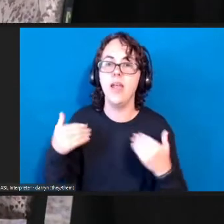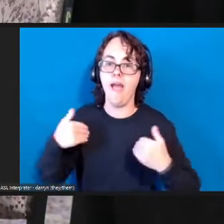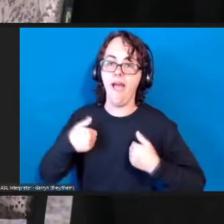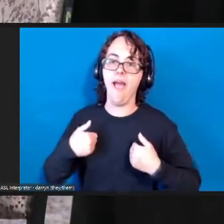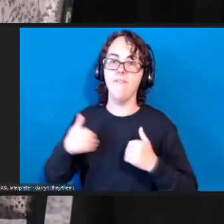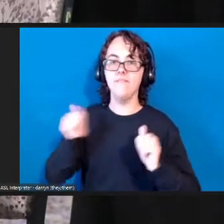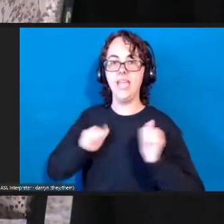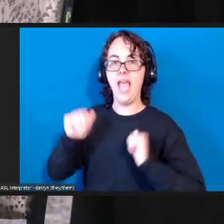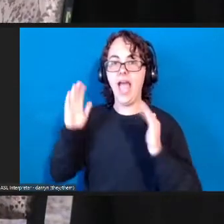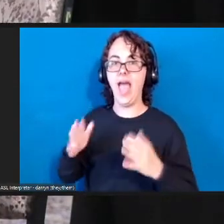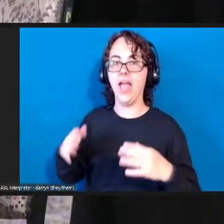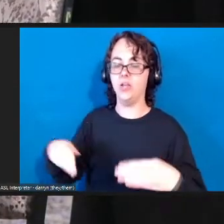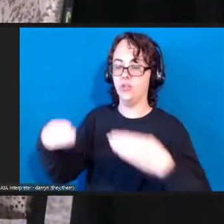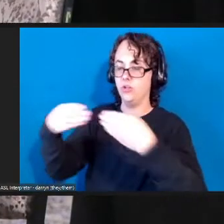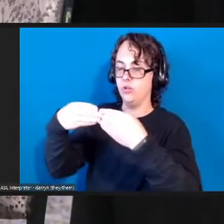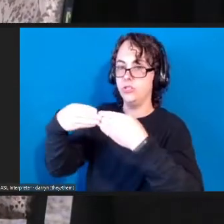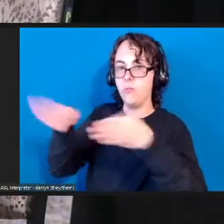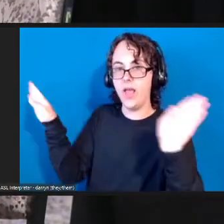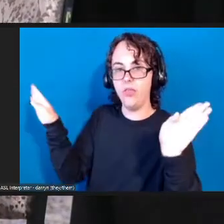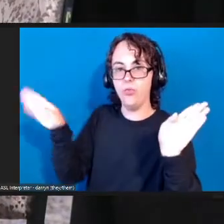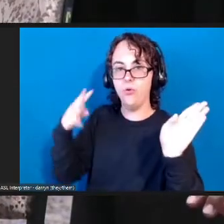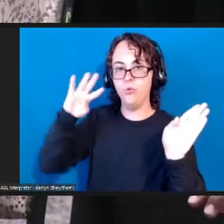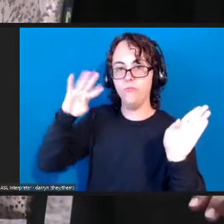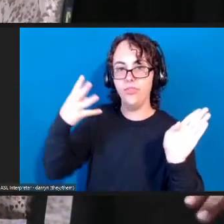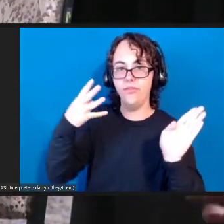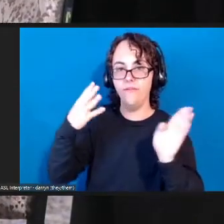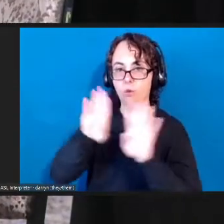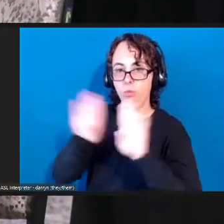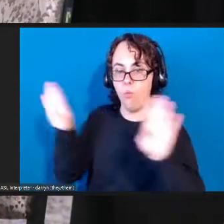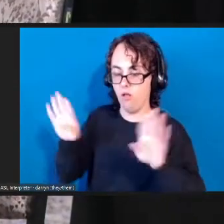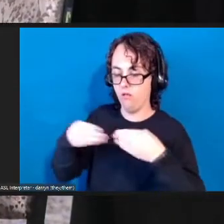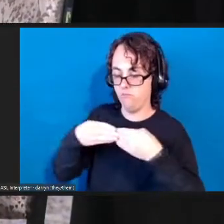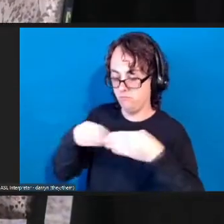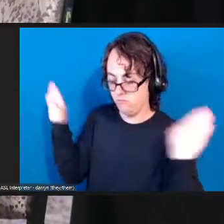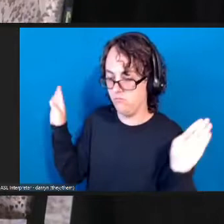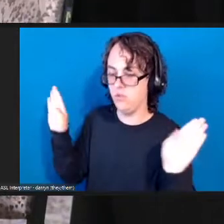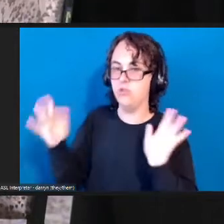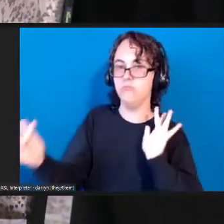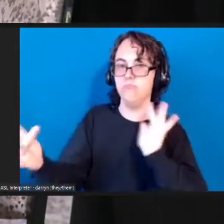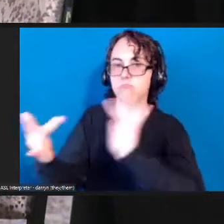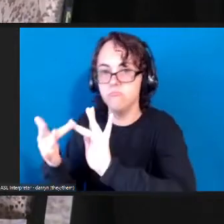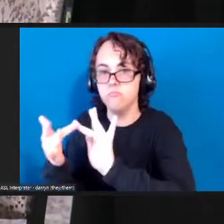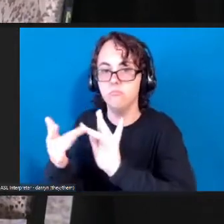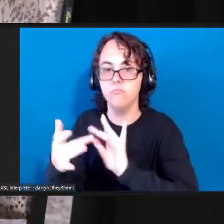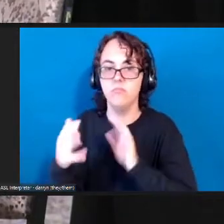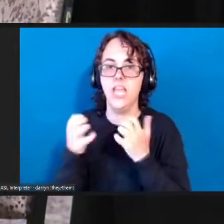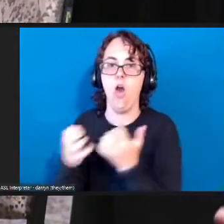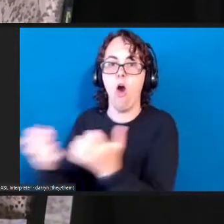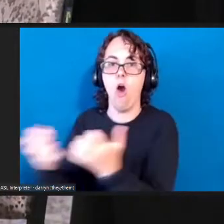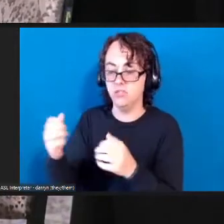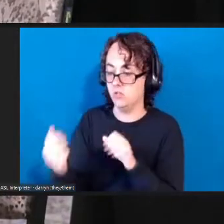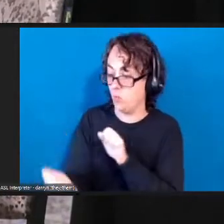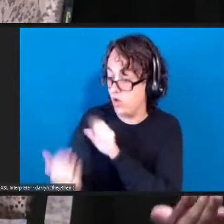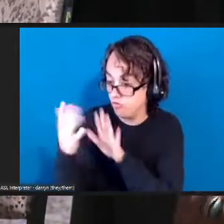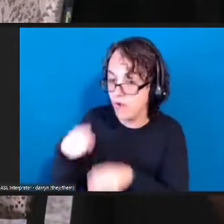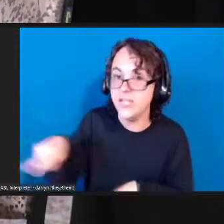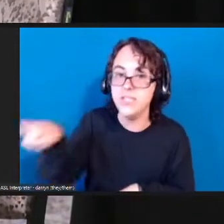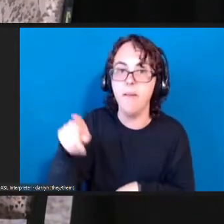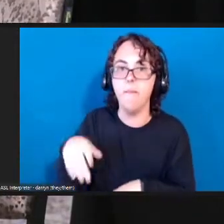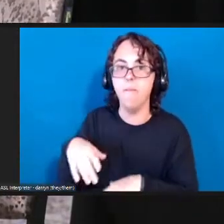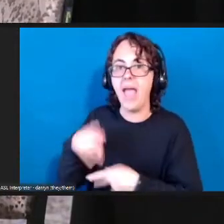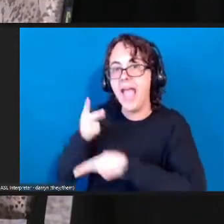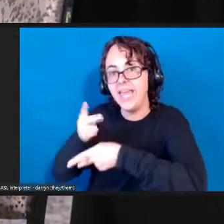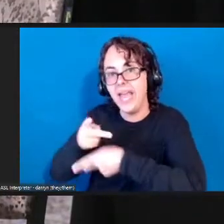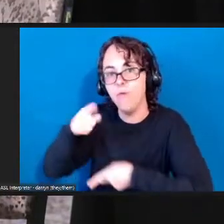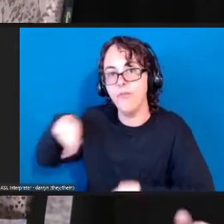to address and somehow care for the audience. And I think that kind of